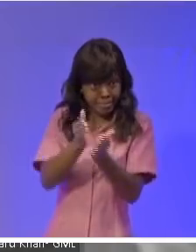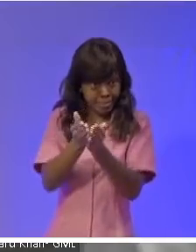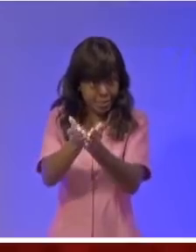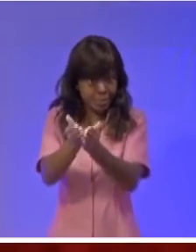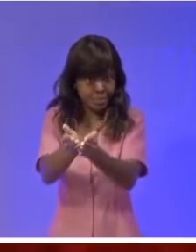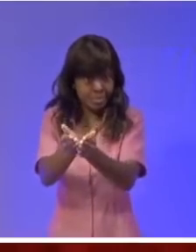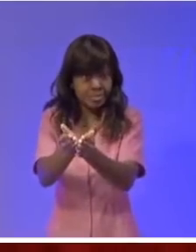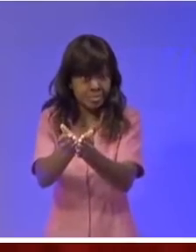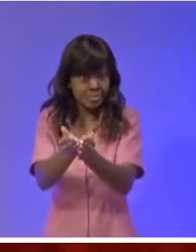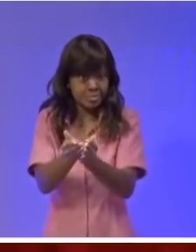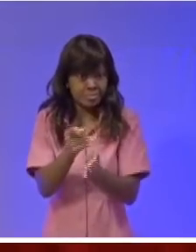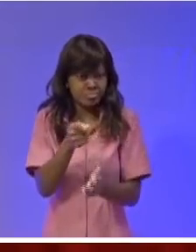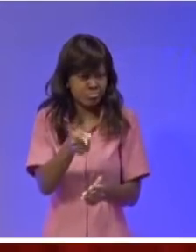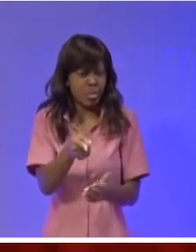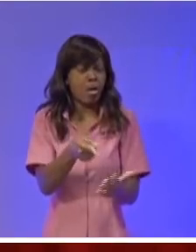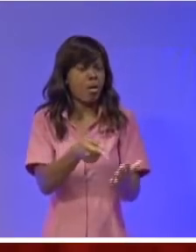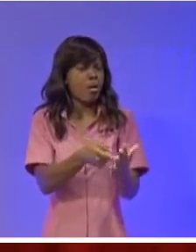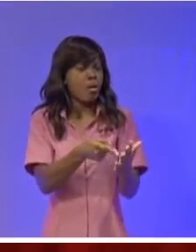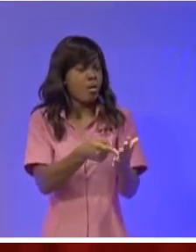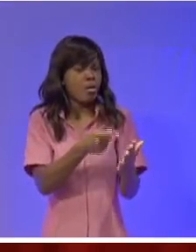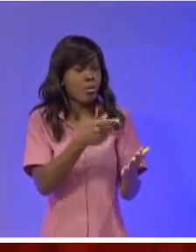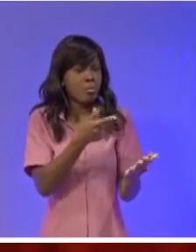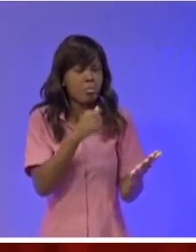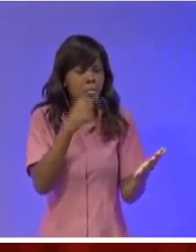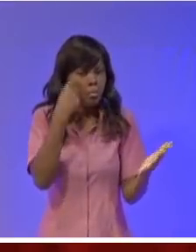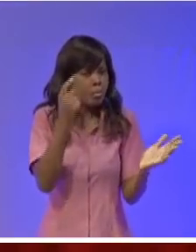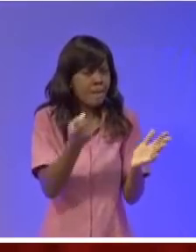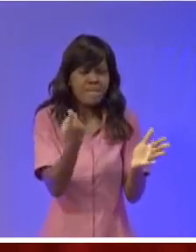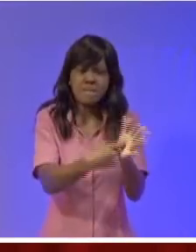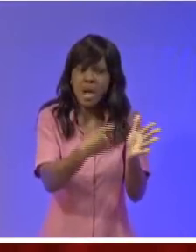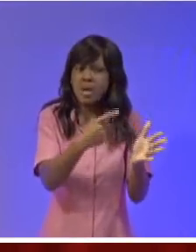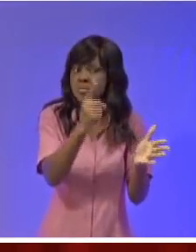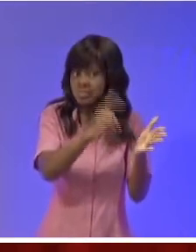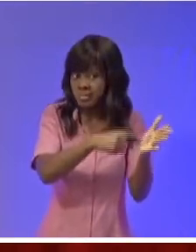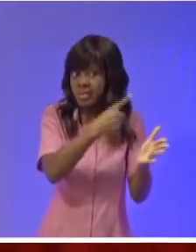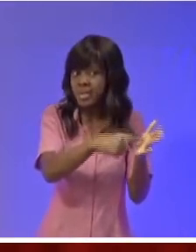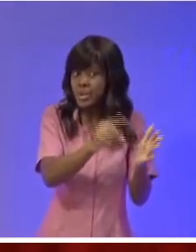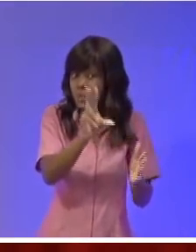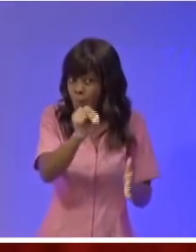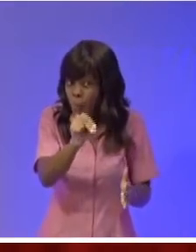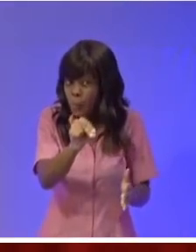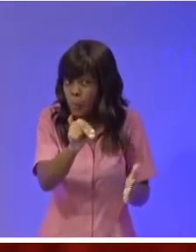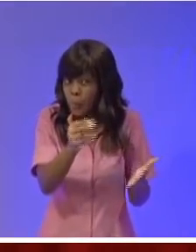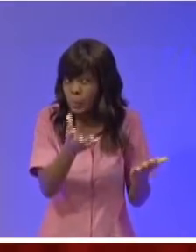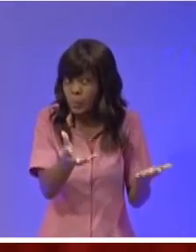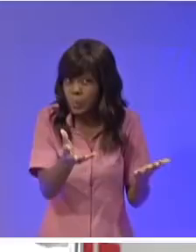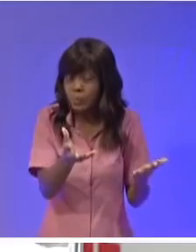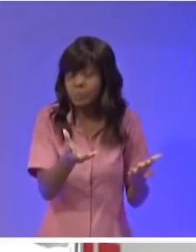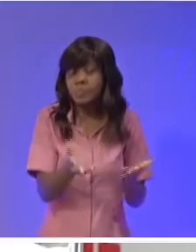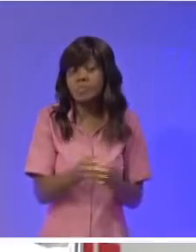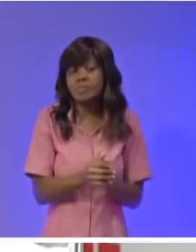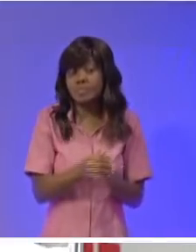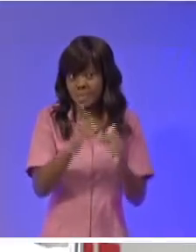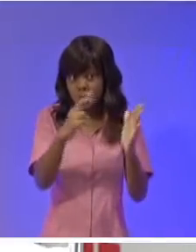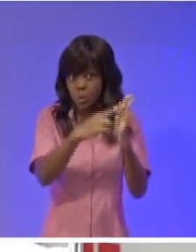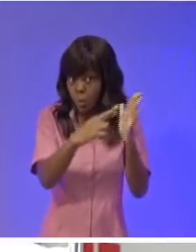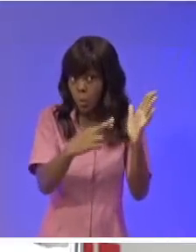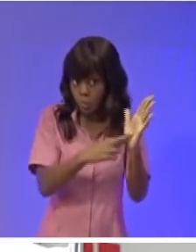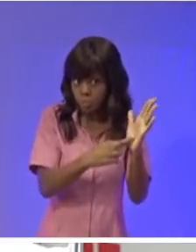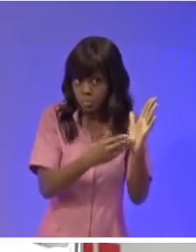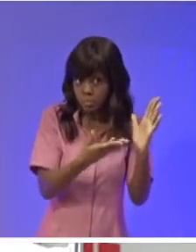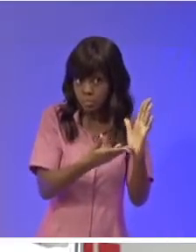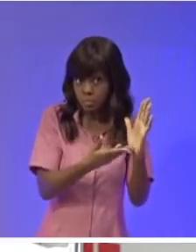the application of the regulation lies with the TTPS, and I will advise that all